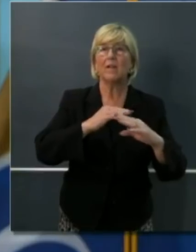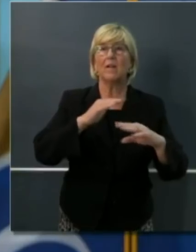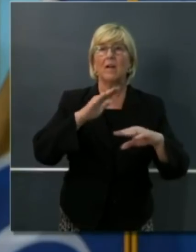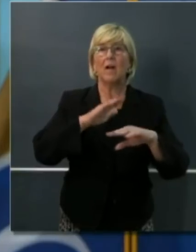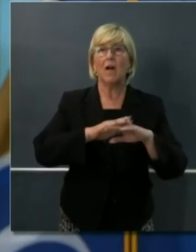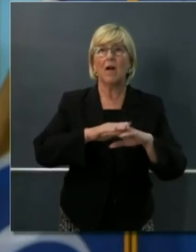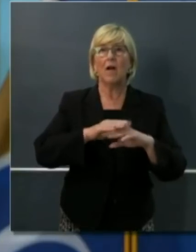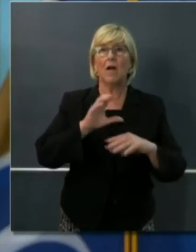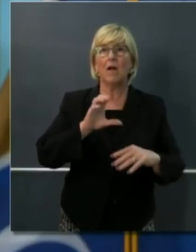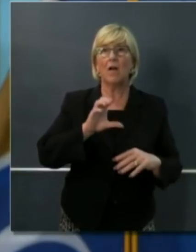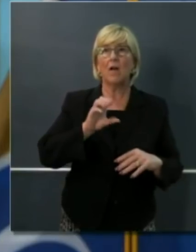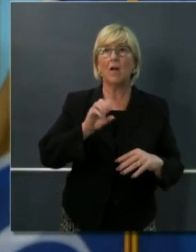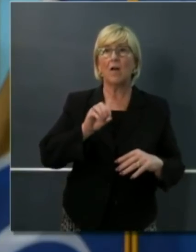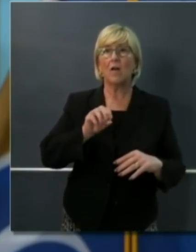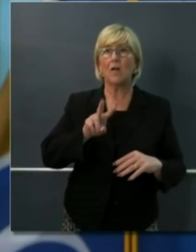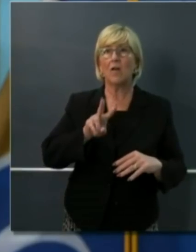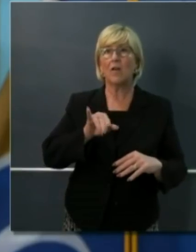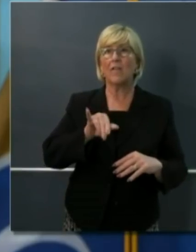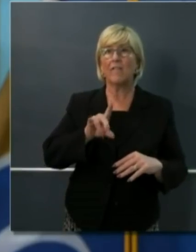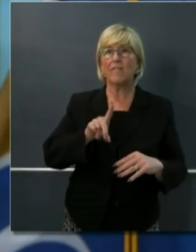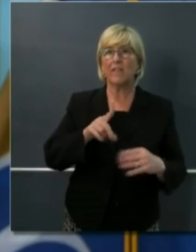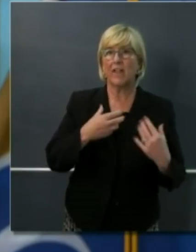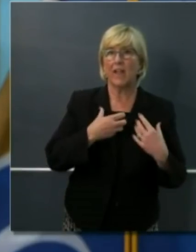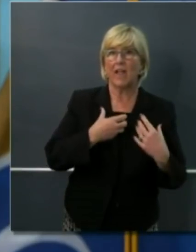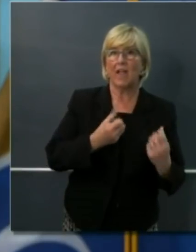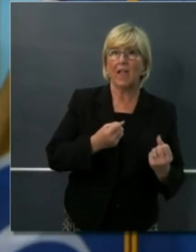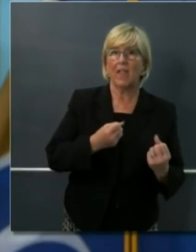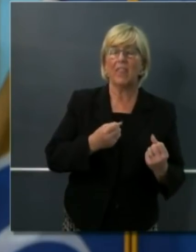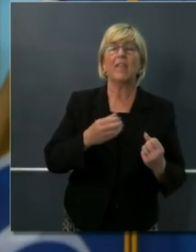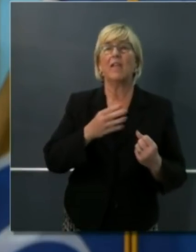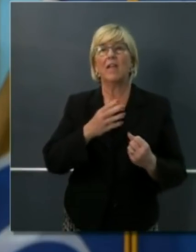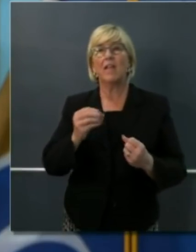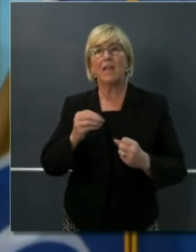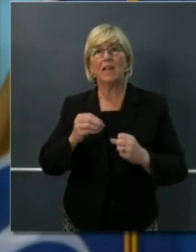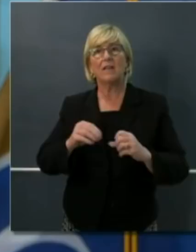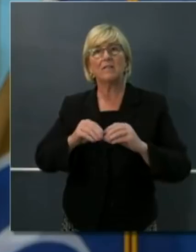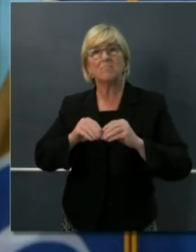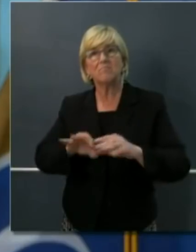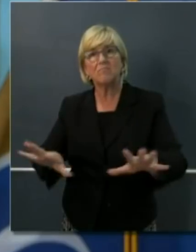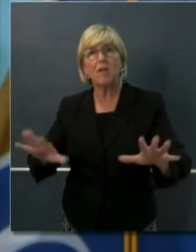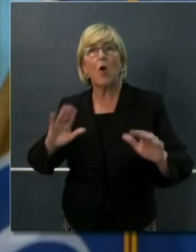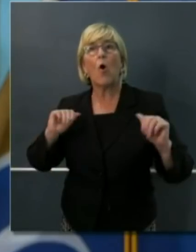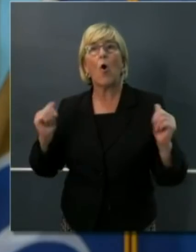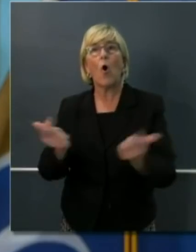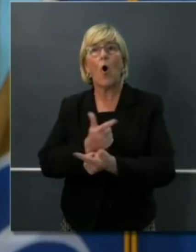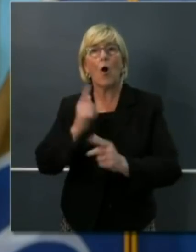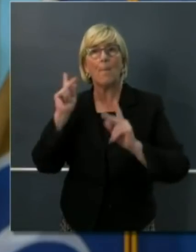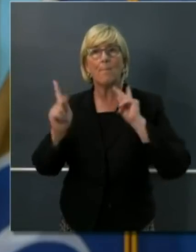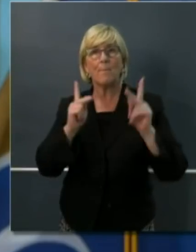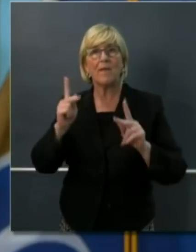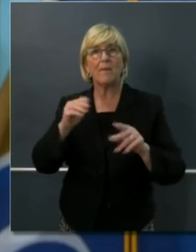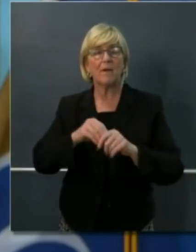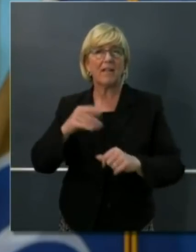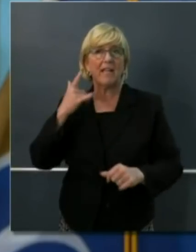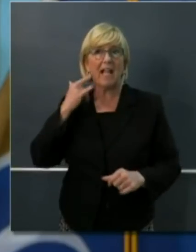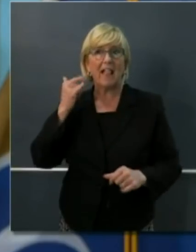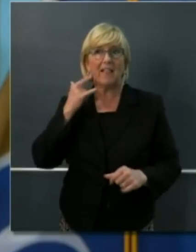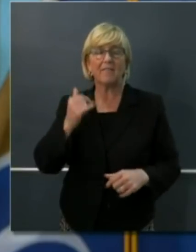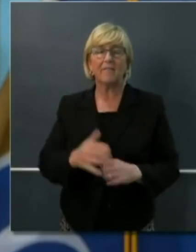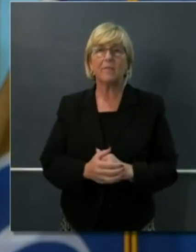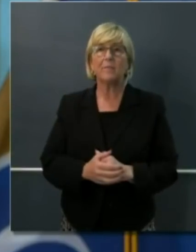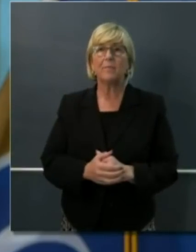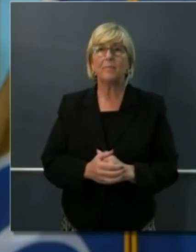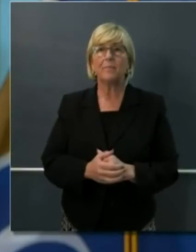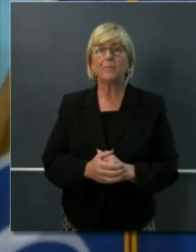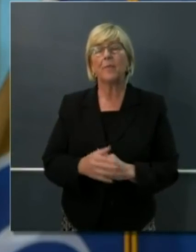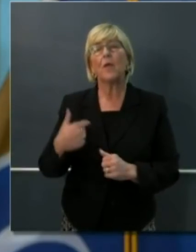broad health for our communities and our citizens of California. We also know that there are a couple of issues in